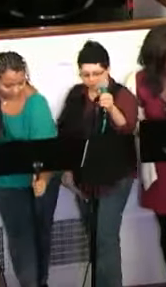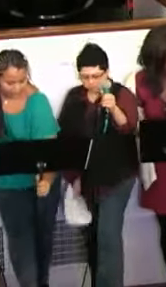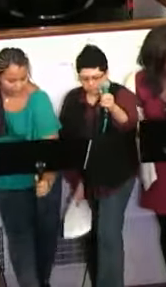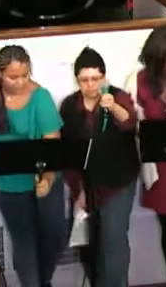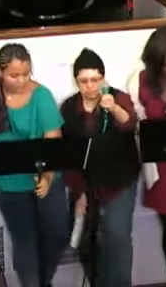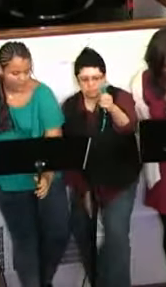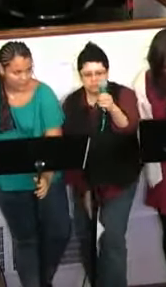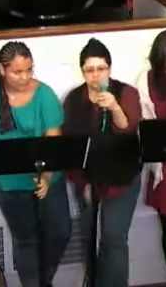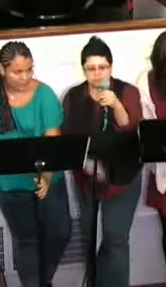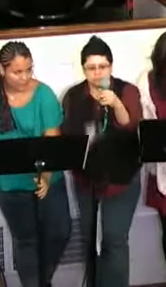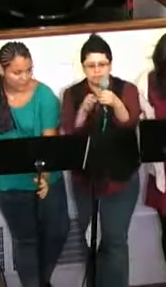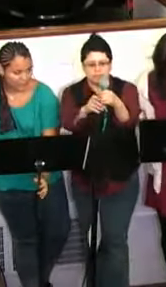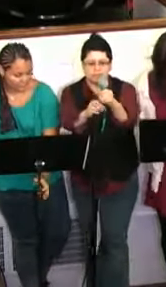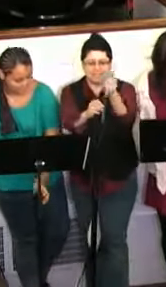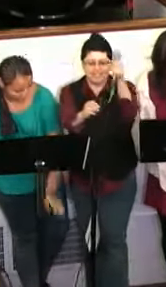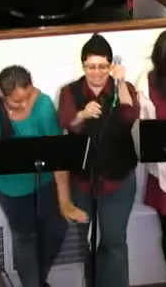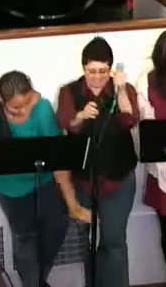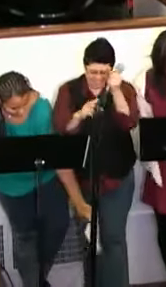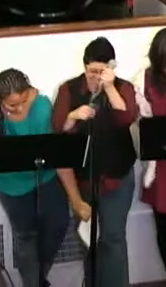Russians celebrate Christmas too.